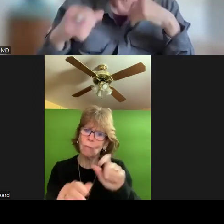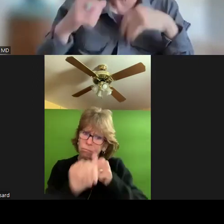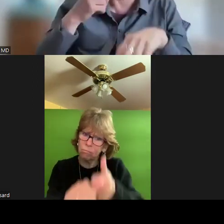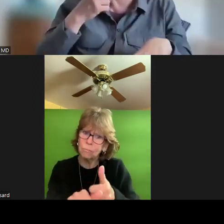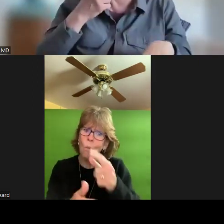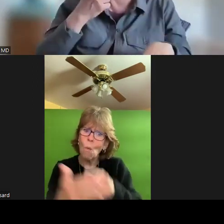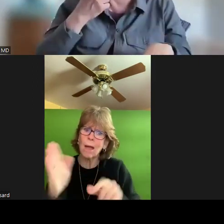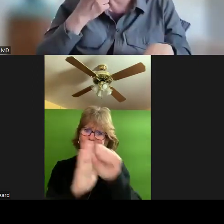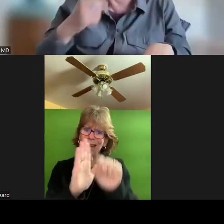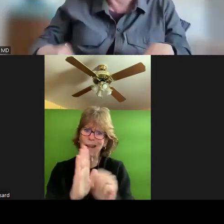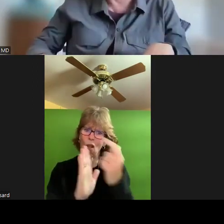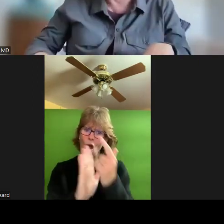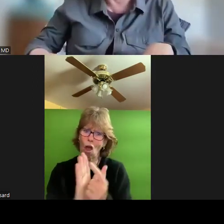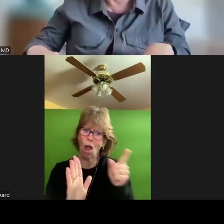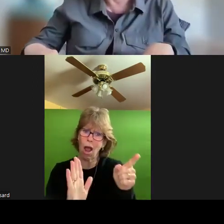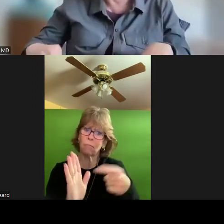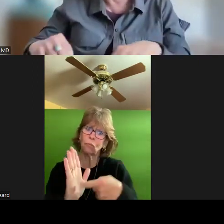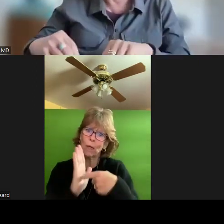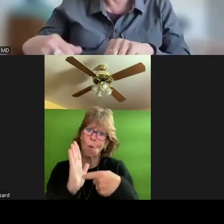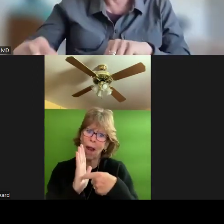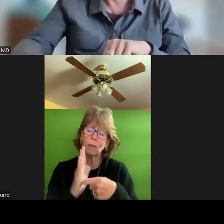I think that's pretty clear and obvious.